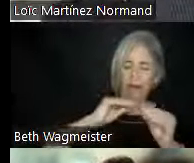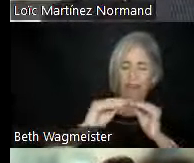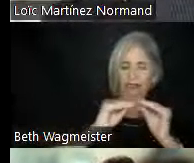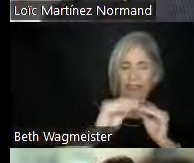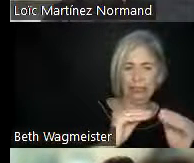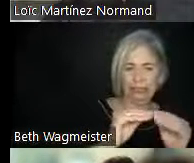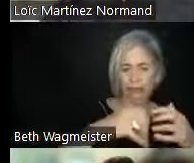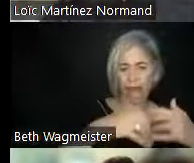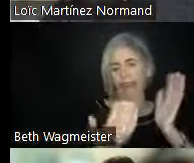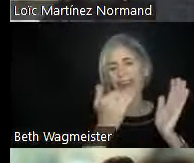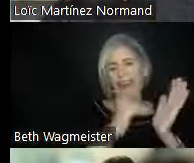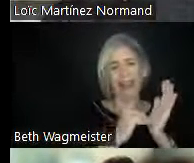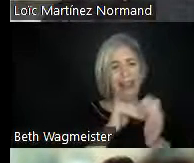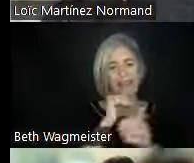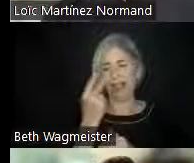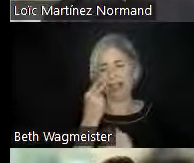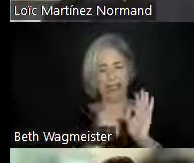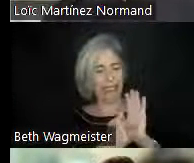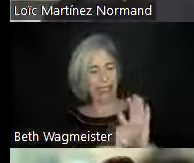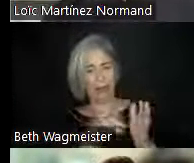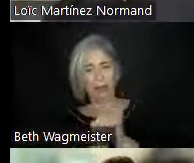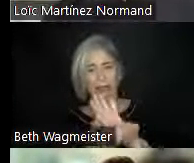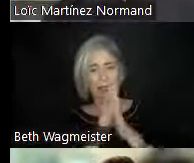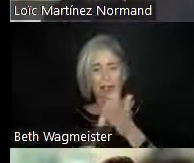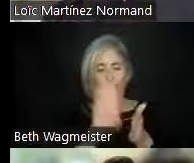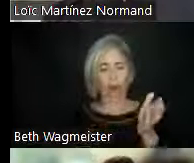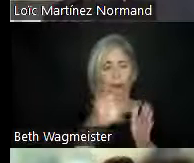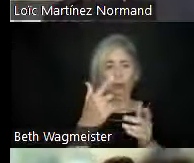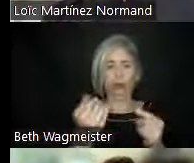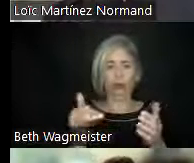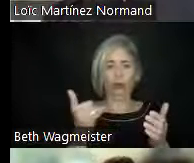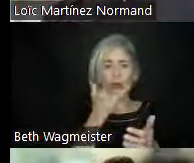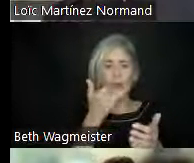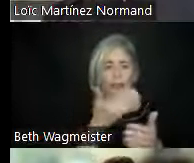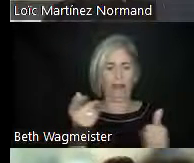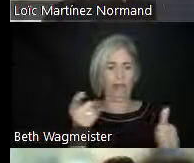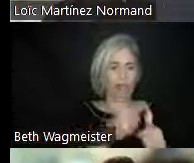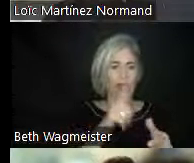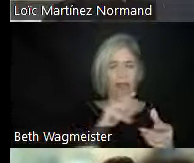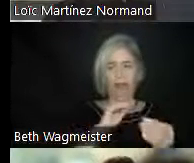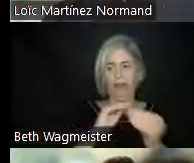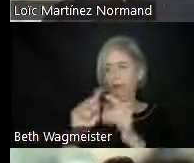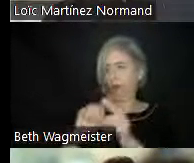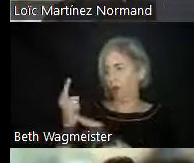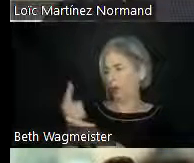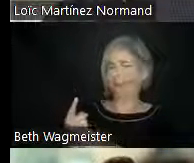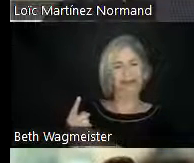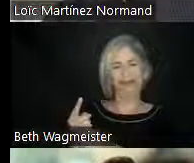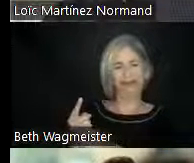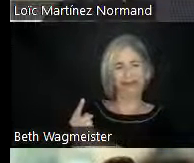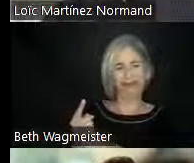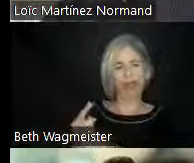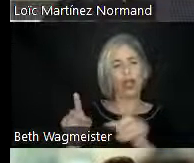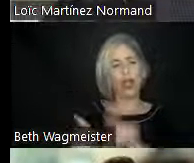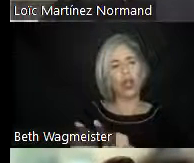seen an example on where it became cheaper to do the wrong thing first and then make it right. And also from the end